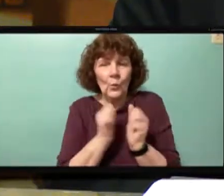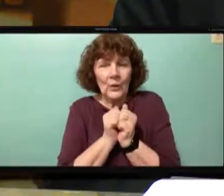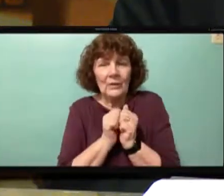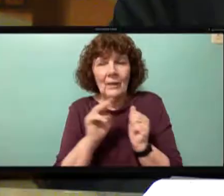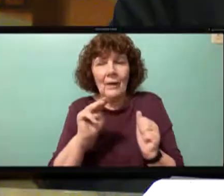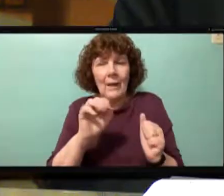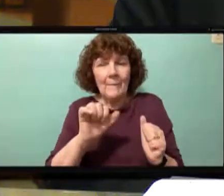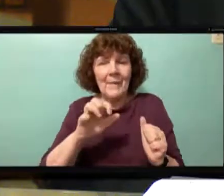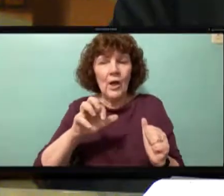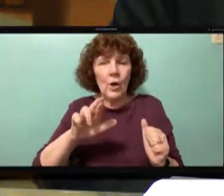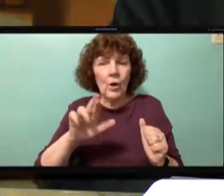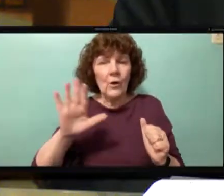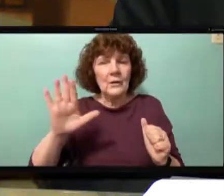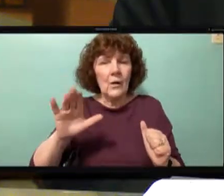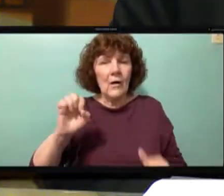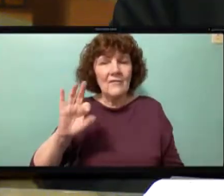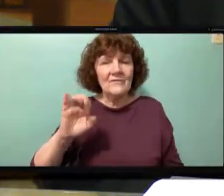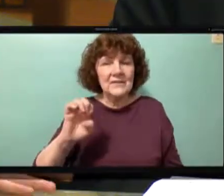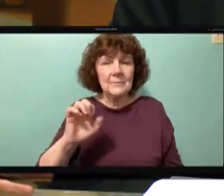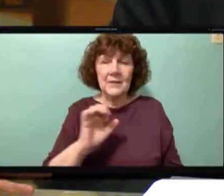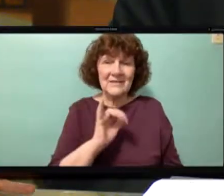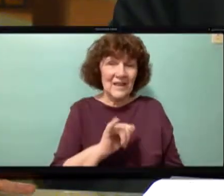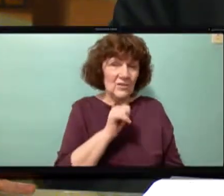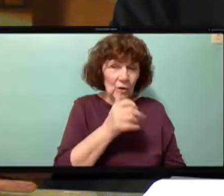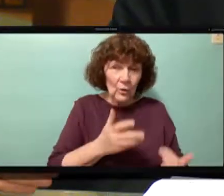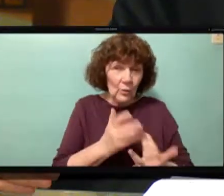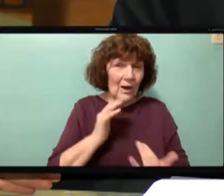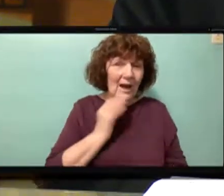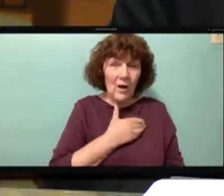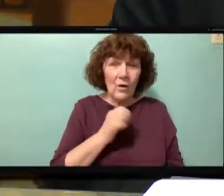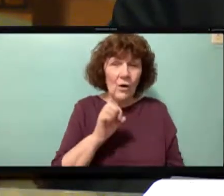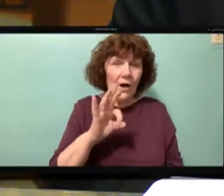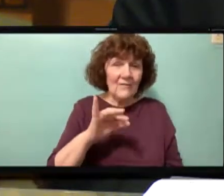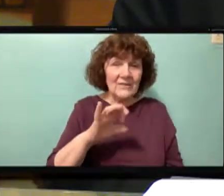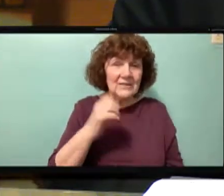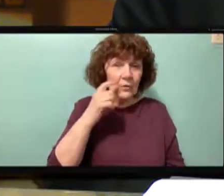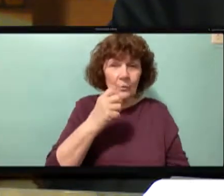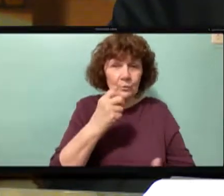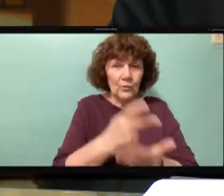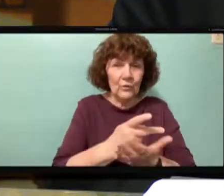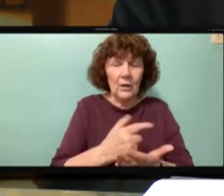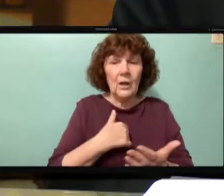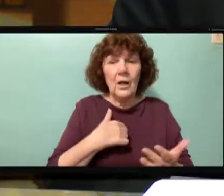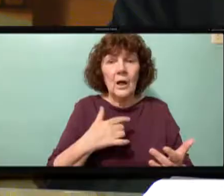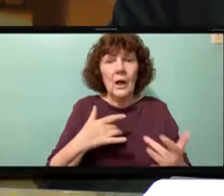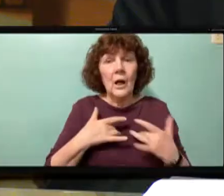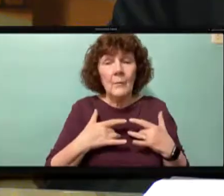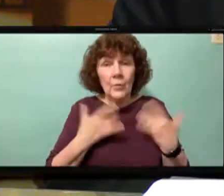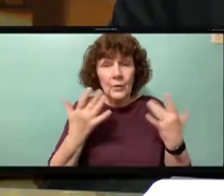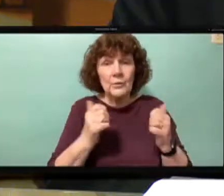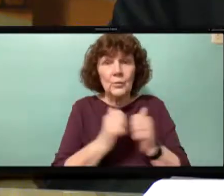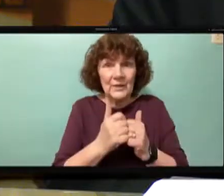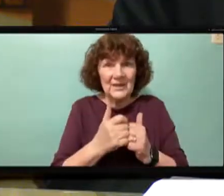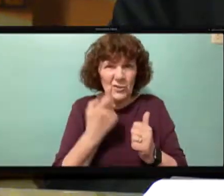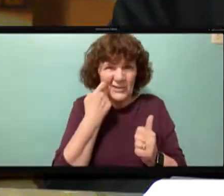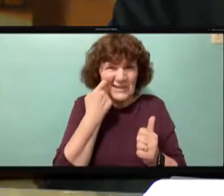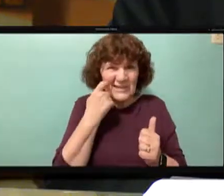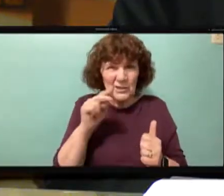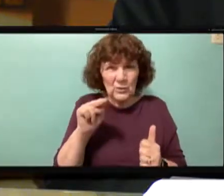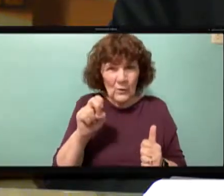for approval. And I'm thrilled with the change that came in November, that it now goes to the city solicitor as well. I think that is